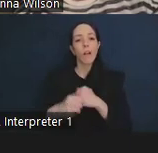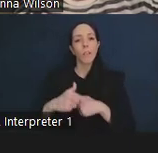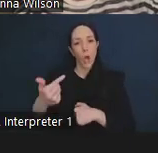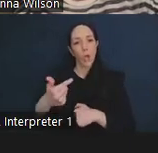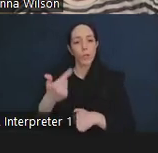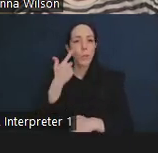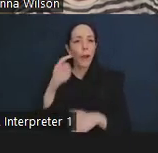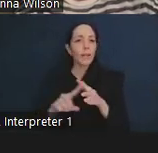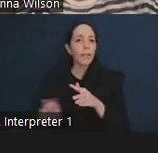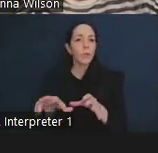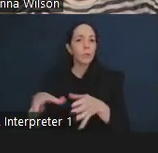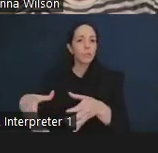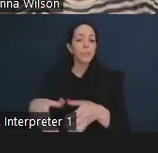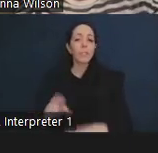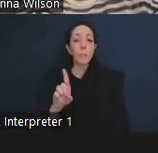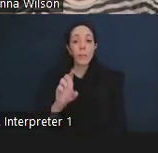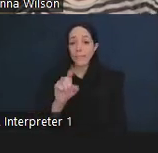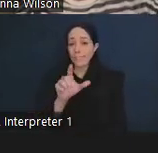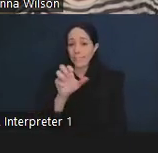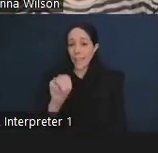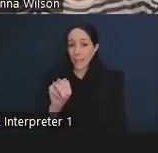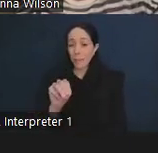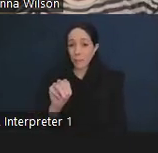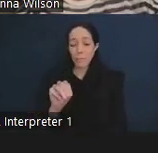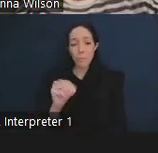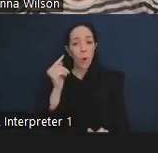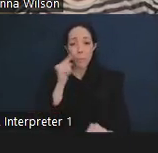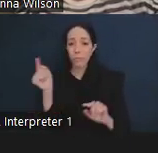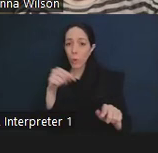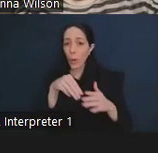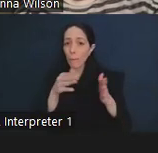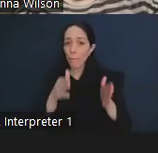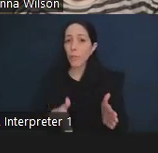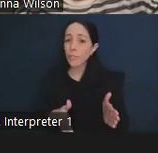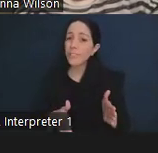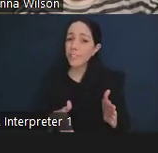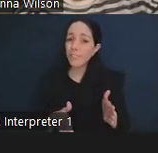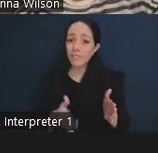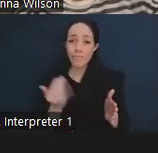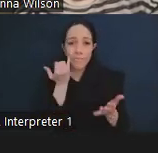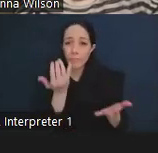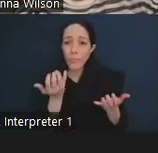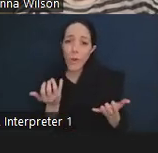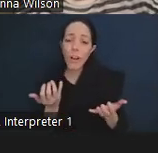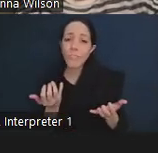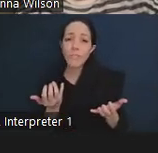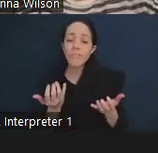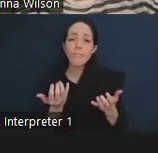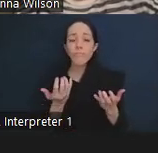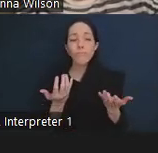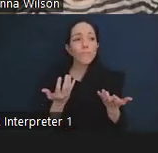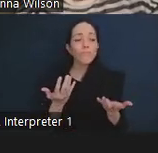Salem. I'm hoping folks can join us in person because that, you know, it's a really